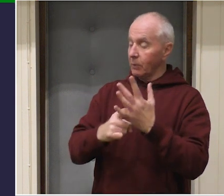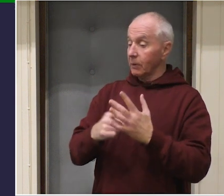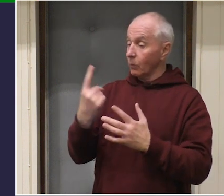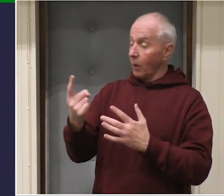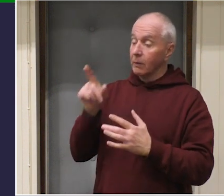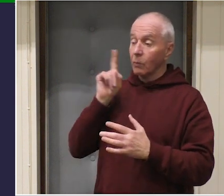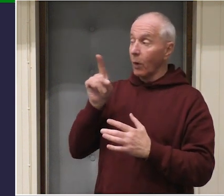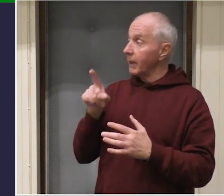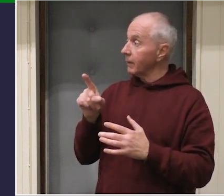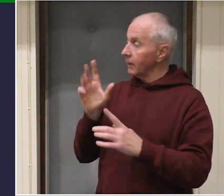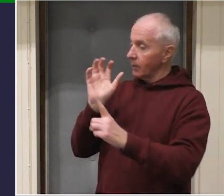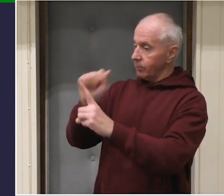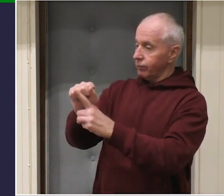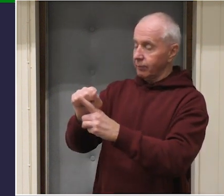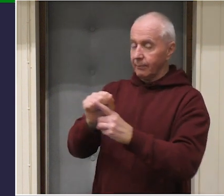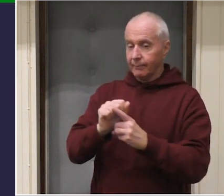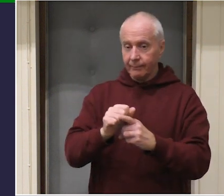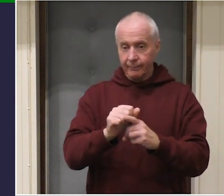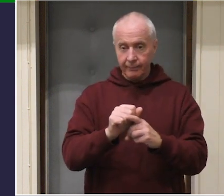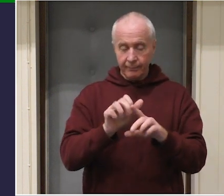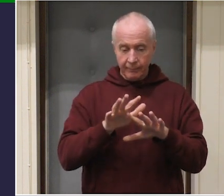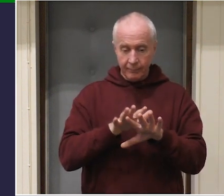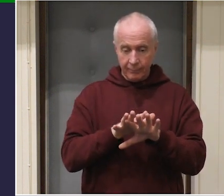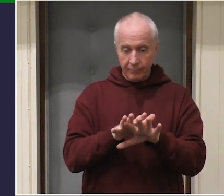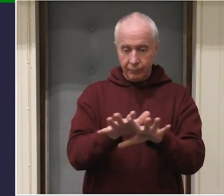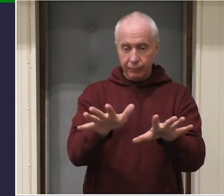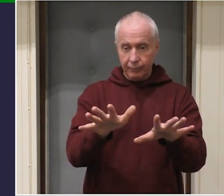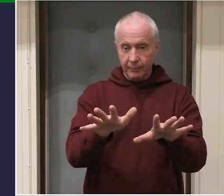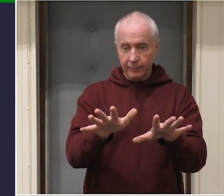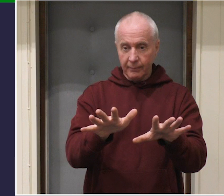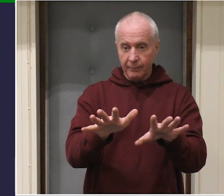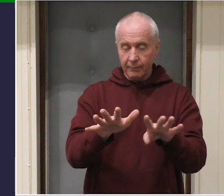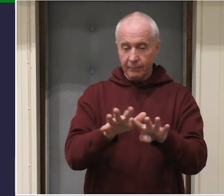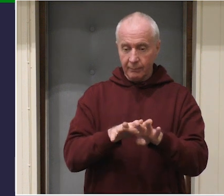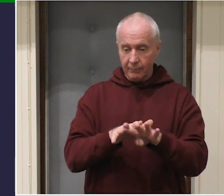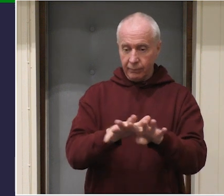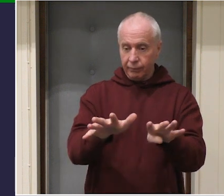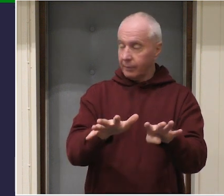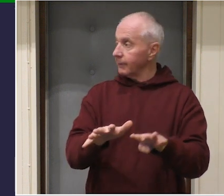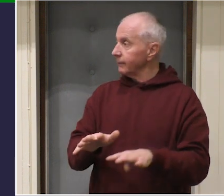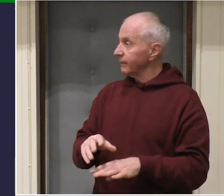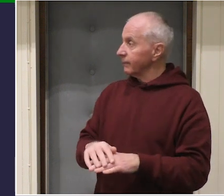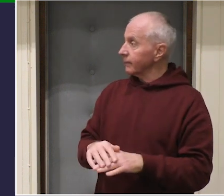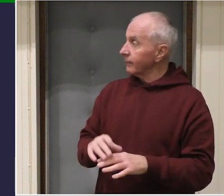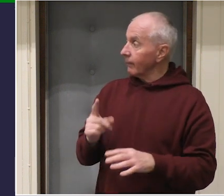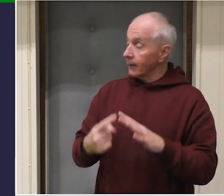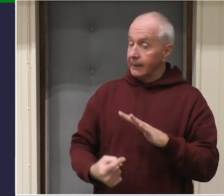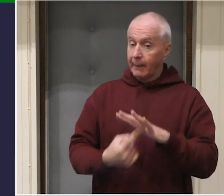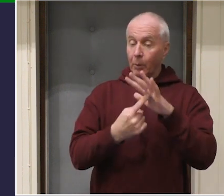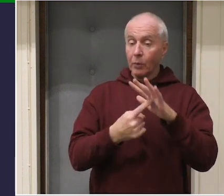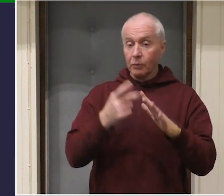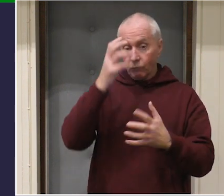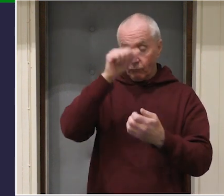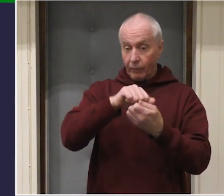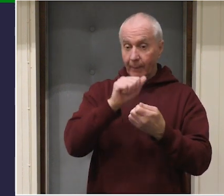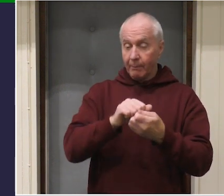discovered this doubling of these spectral lines for only the second time. Now I wanted to mention this really because it's important to remember